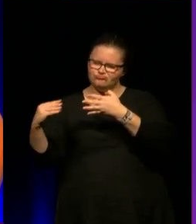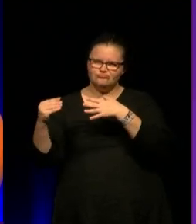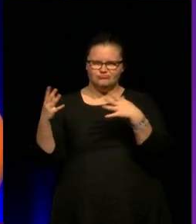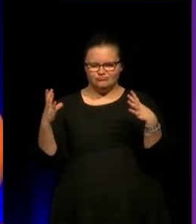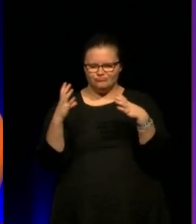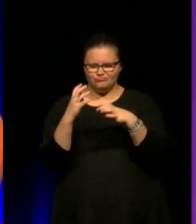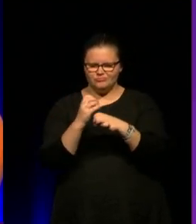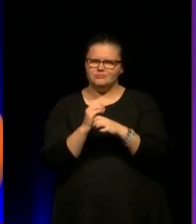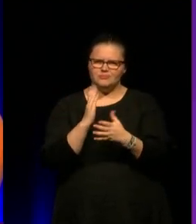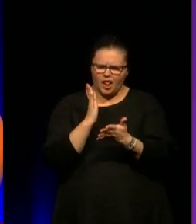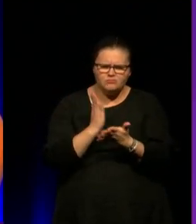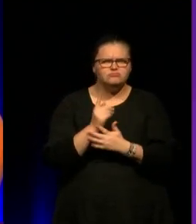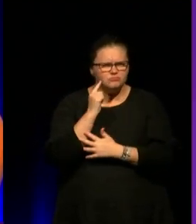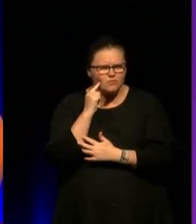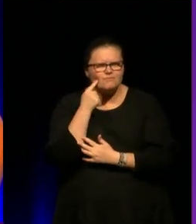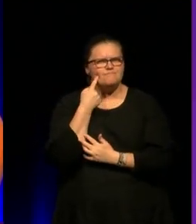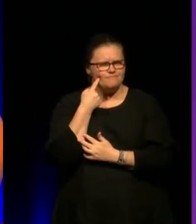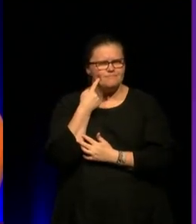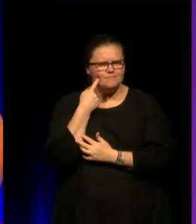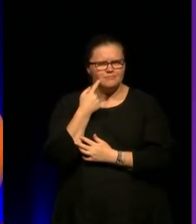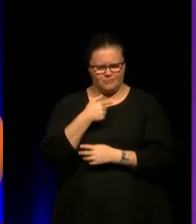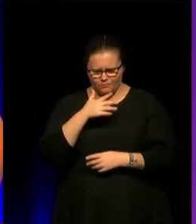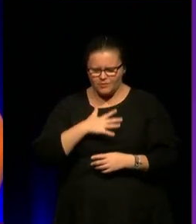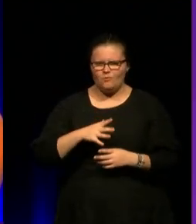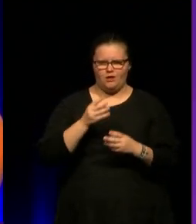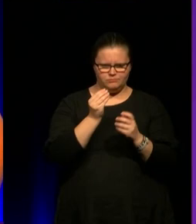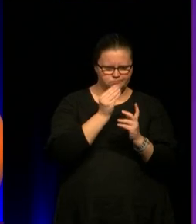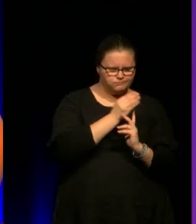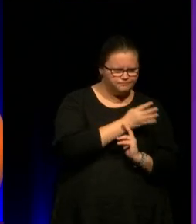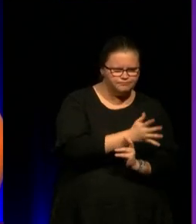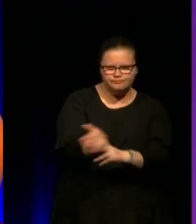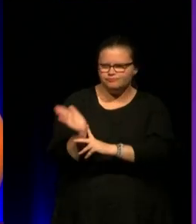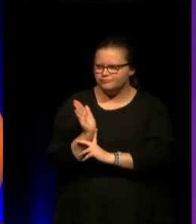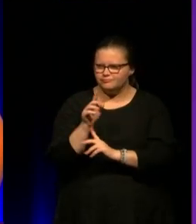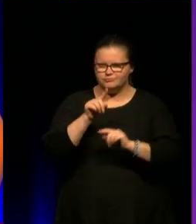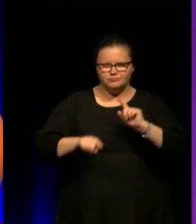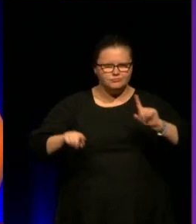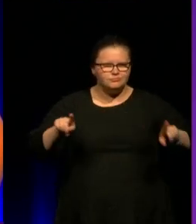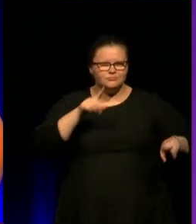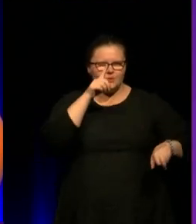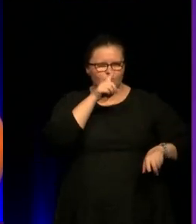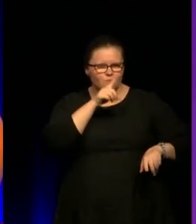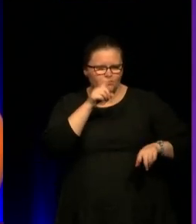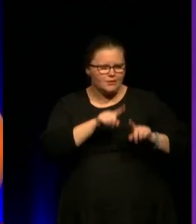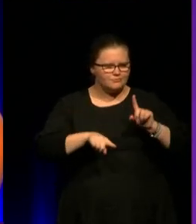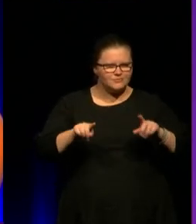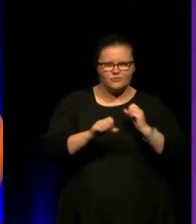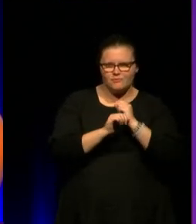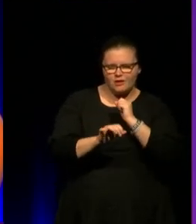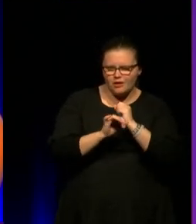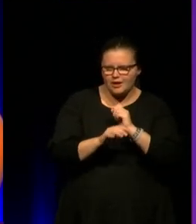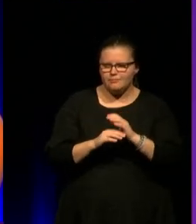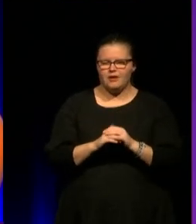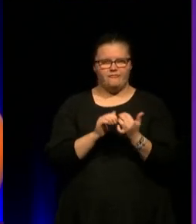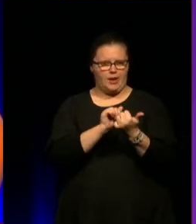quite deliberate about that. The number we want to get this out to as many people in different markets. We haven't really spoken about it, but we have a big